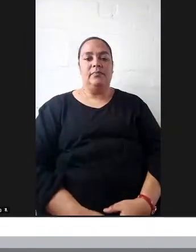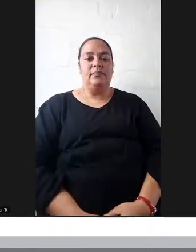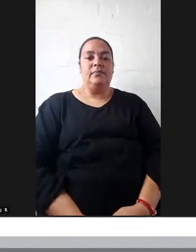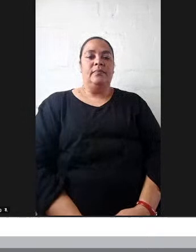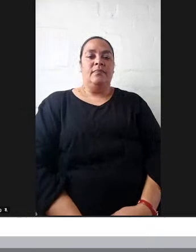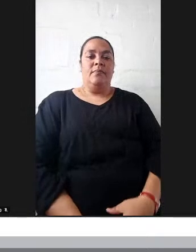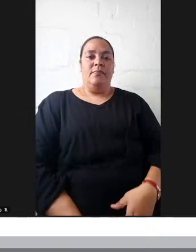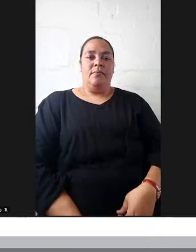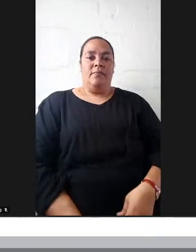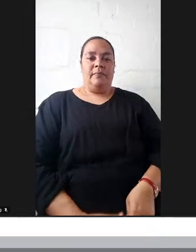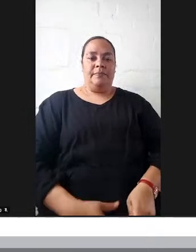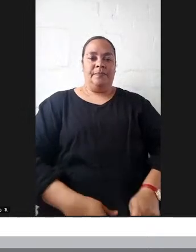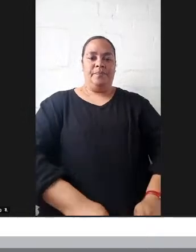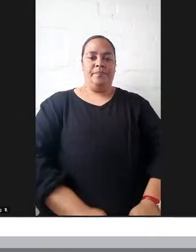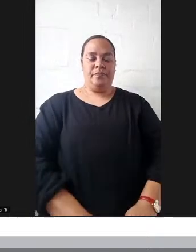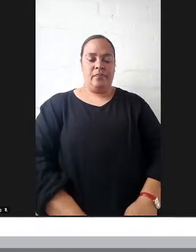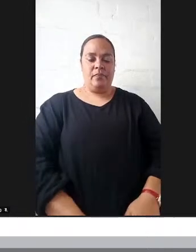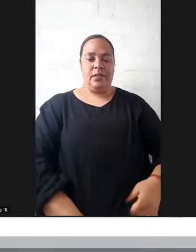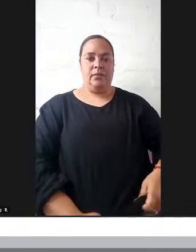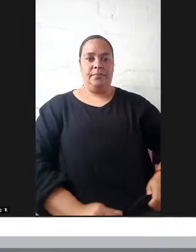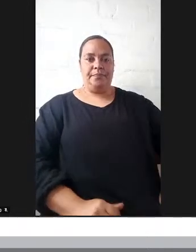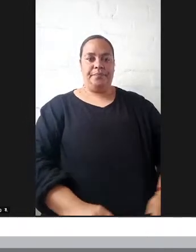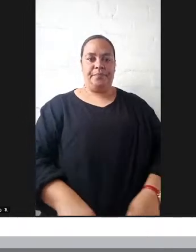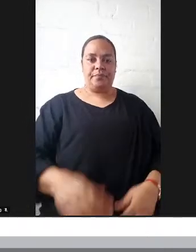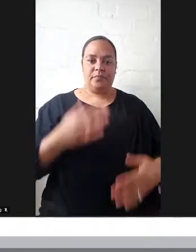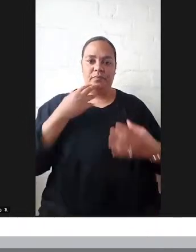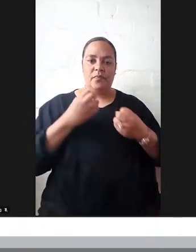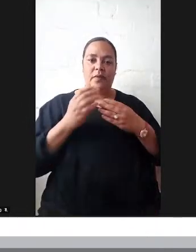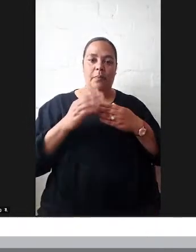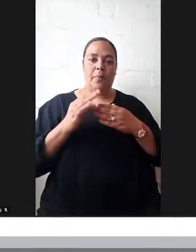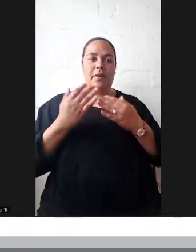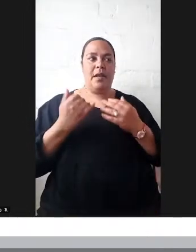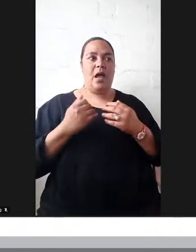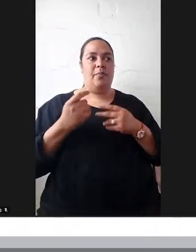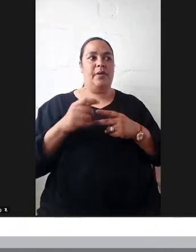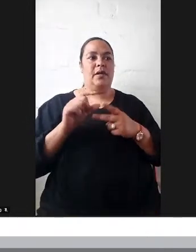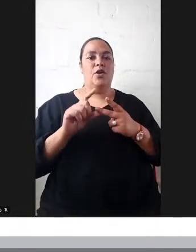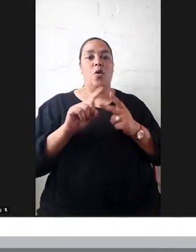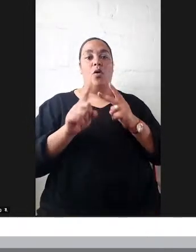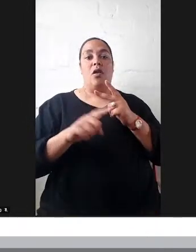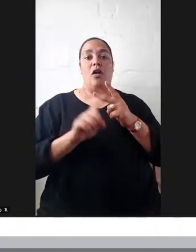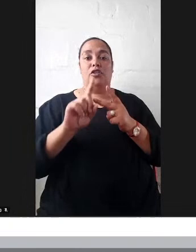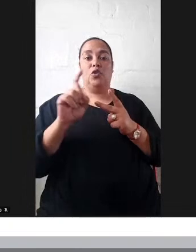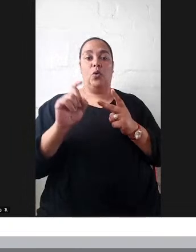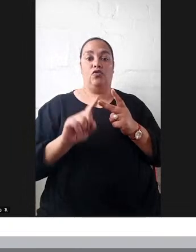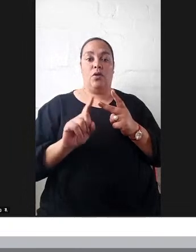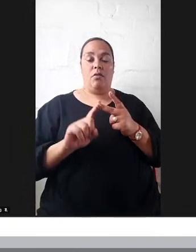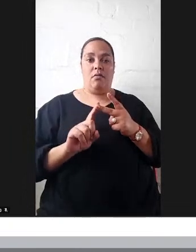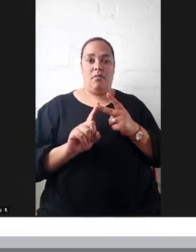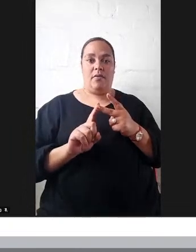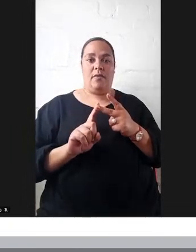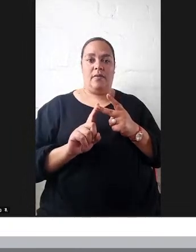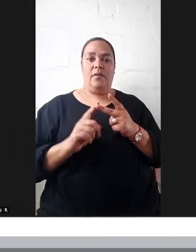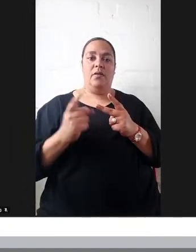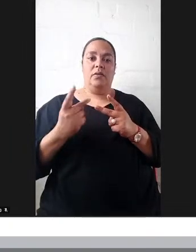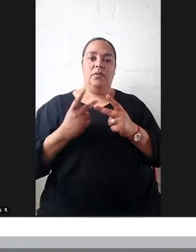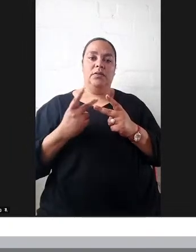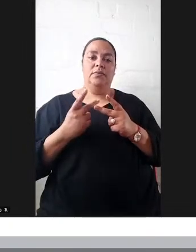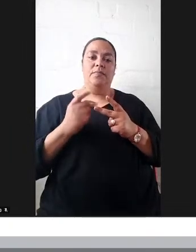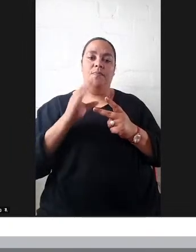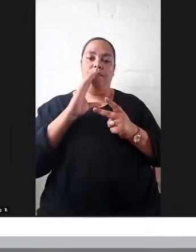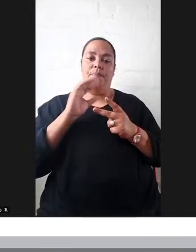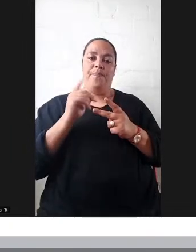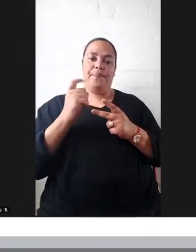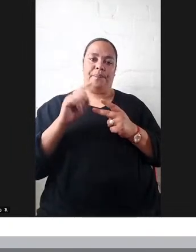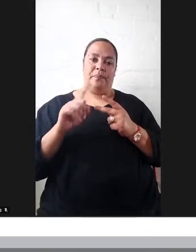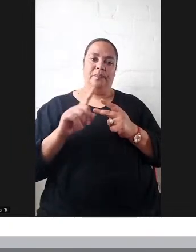Thank you, Member Nkondlo. And I'll just jump on your last question and also pose one last question for